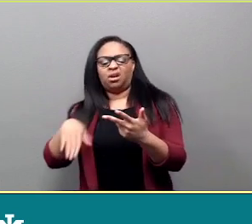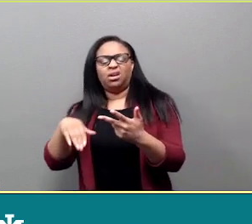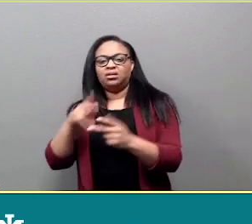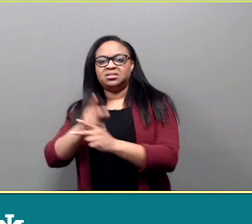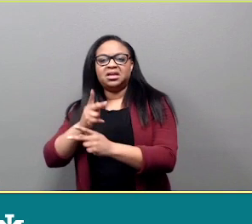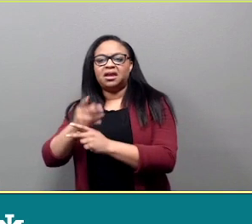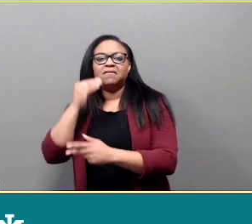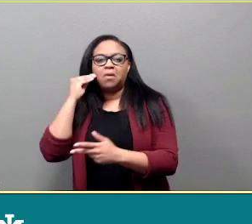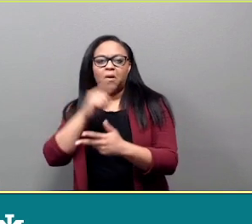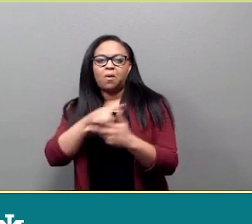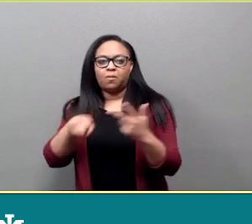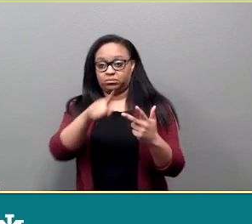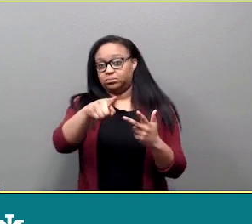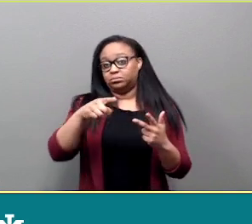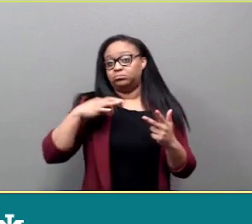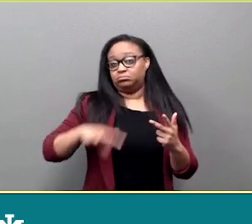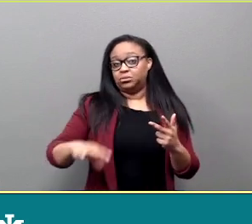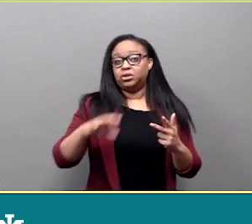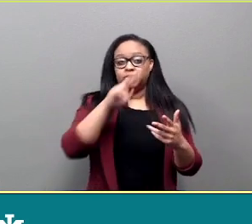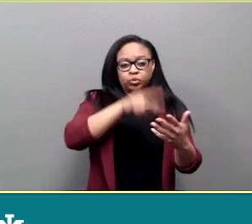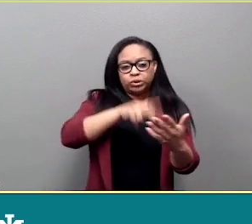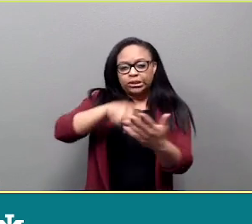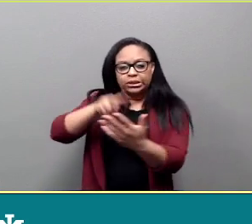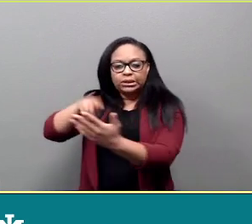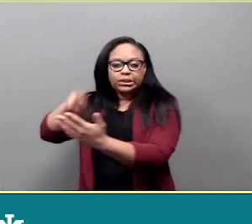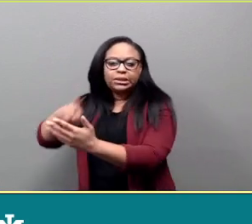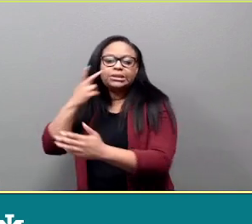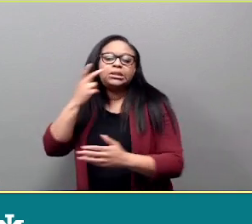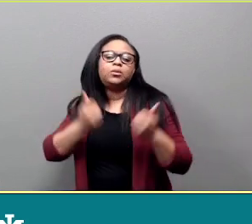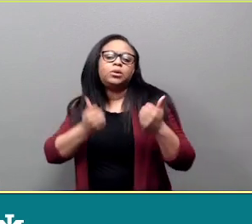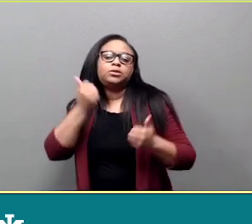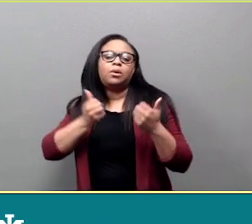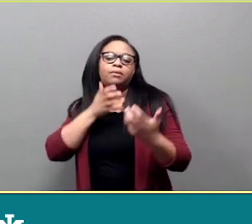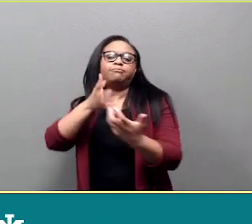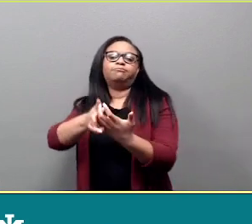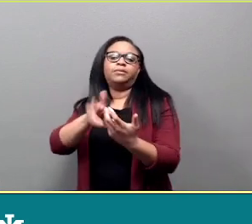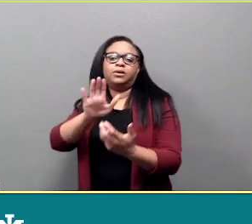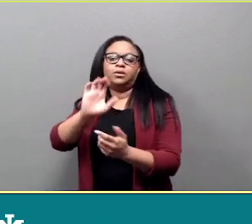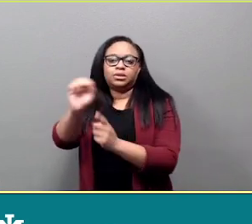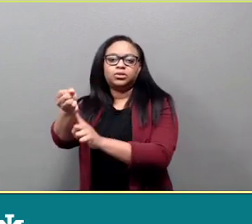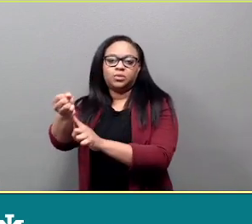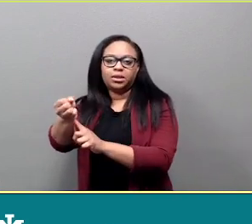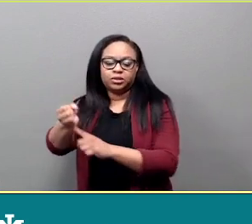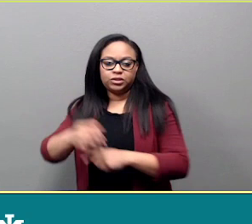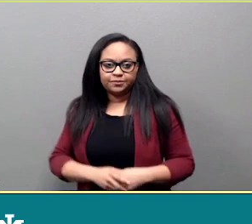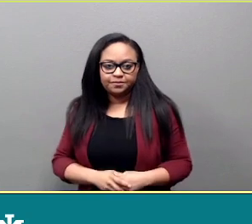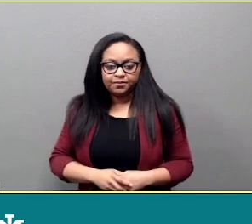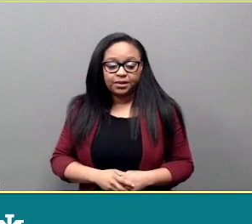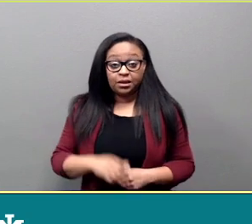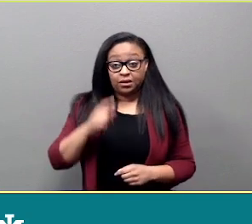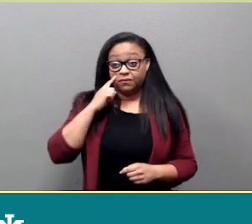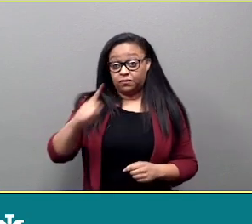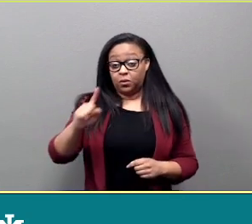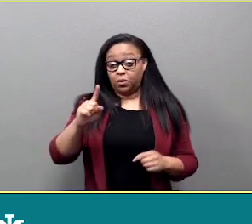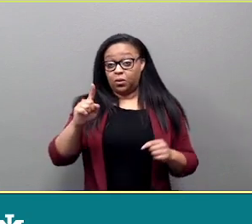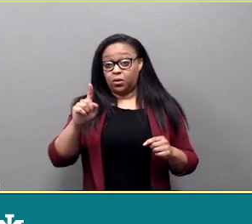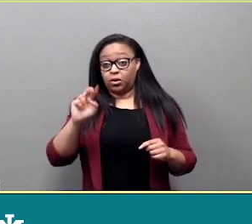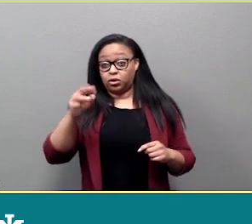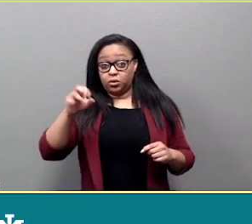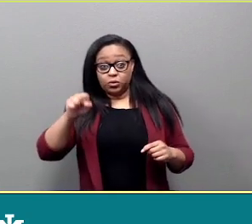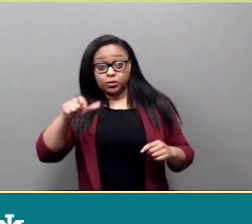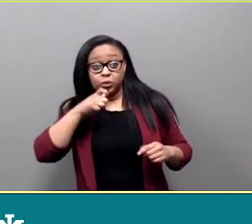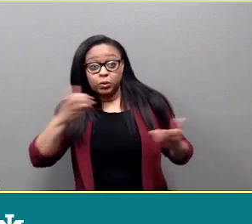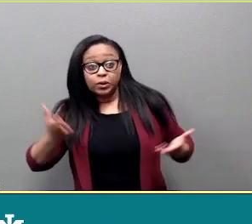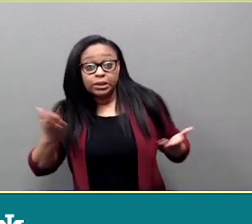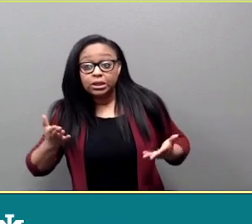primary care needs. This will be available for any of our media, and we can get that emailed out to you. And I think that's